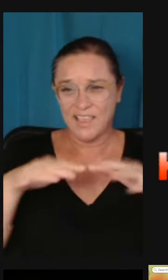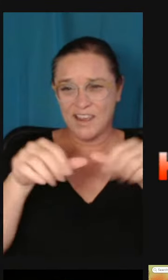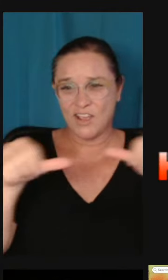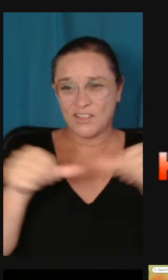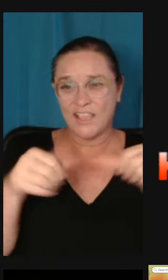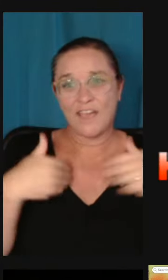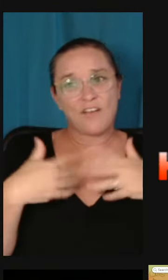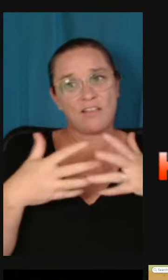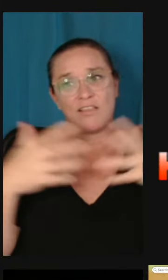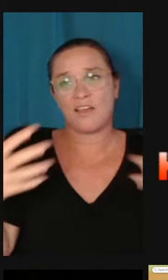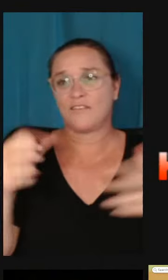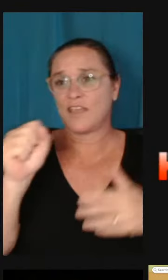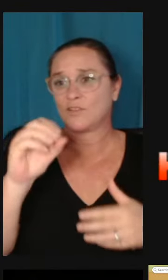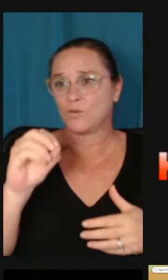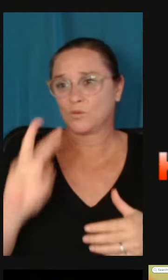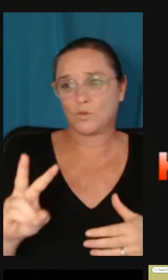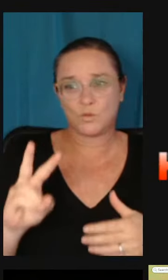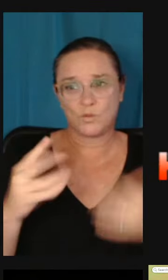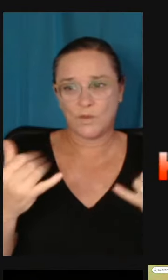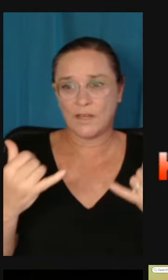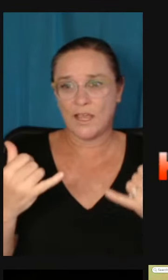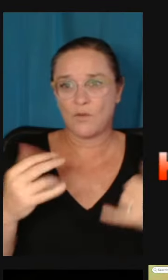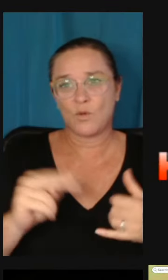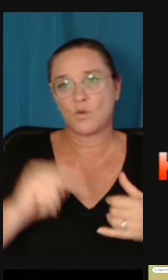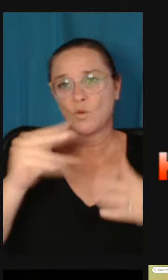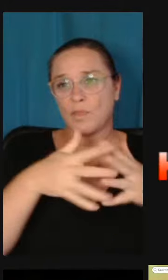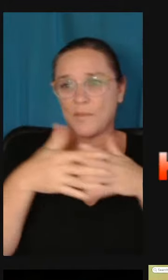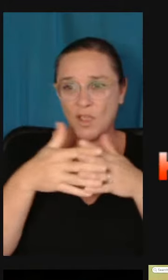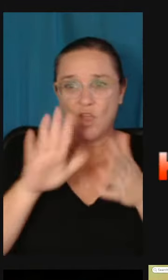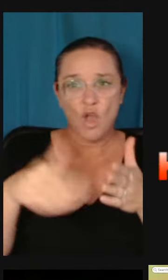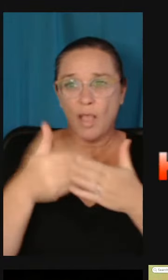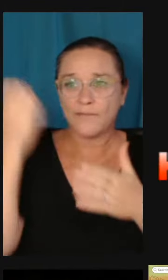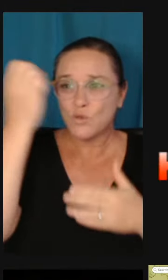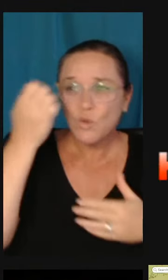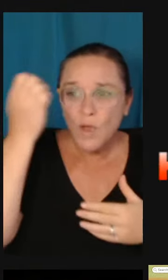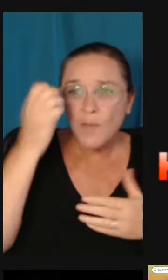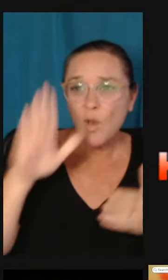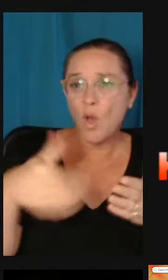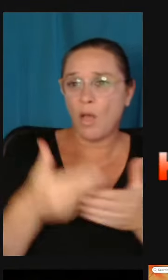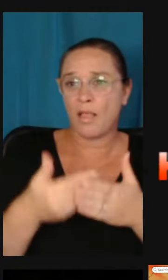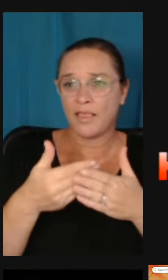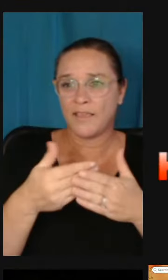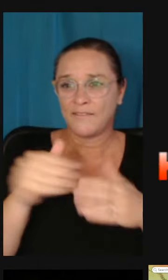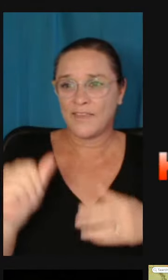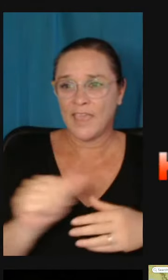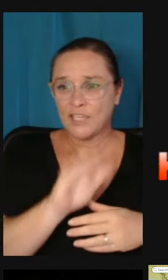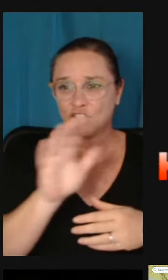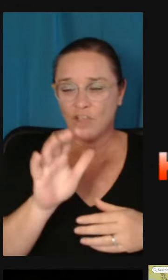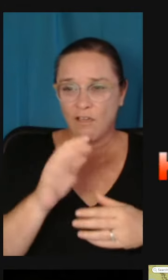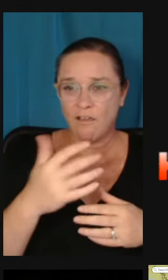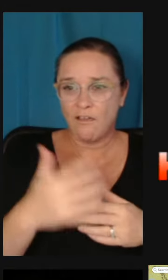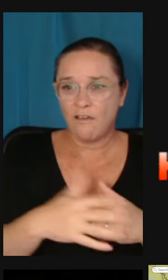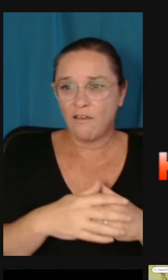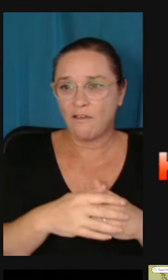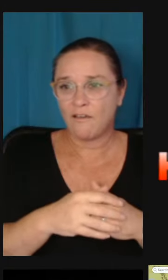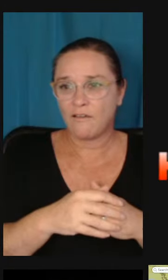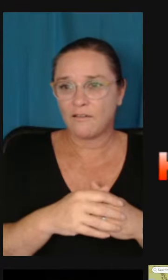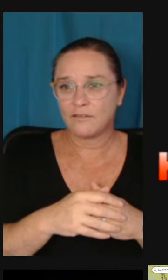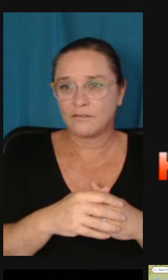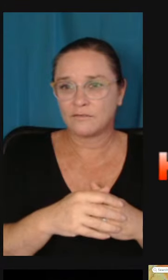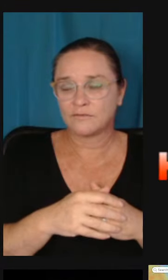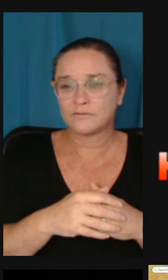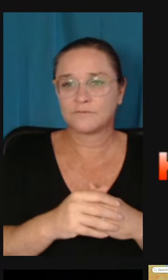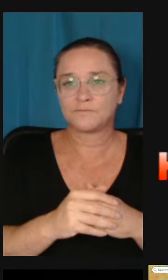of SO2 over them right now, right? North America, all of Europe, all of Asia. You gotta go to the south here to find any kind